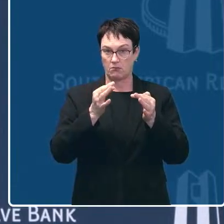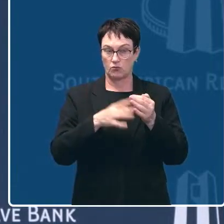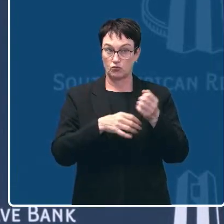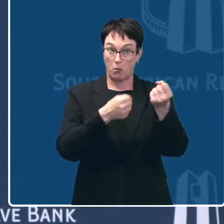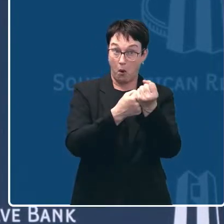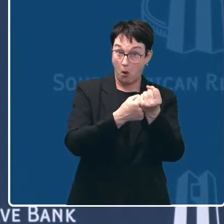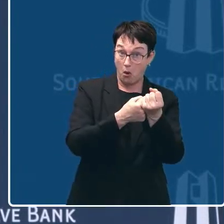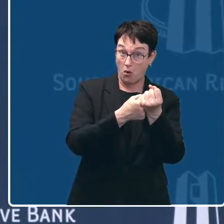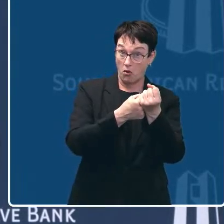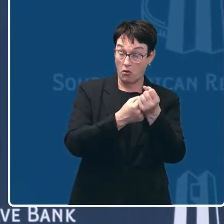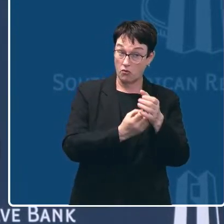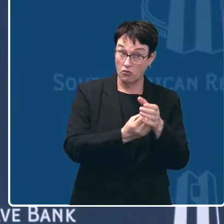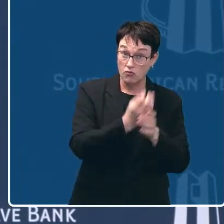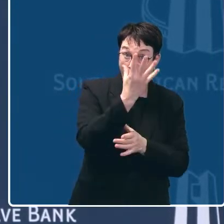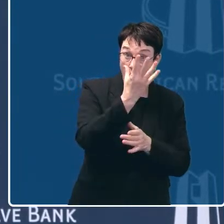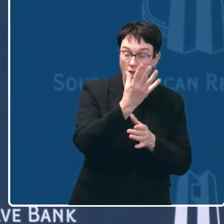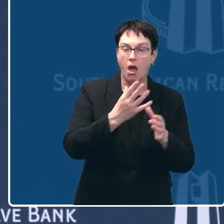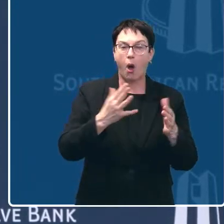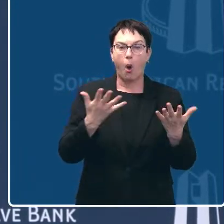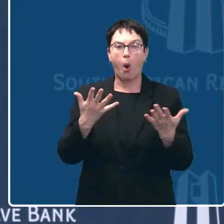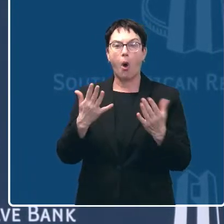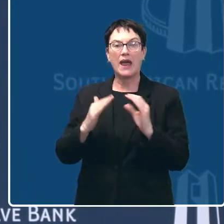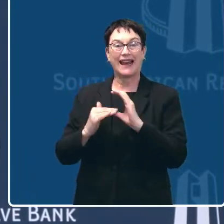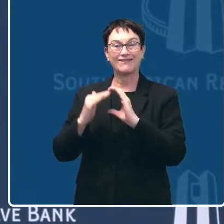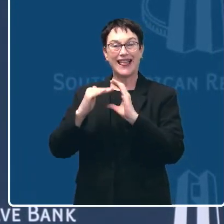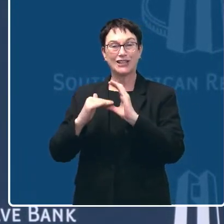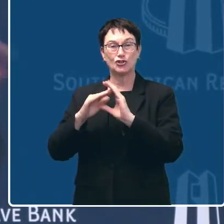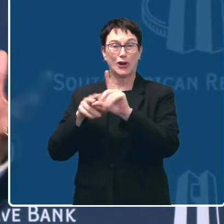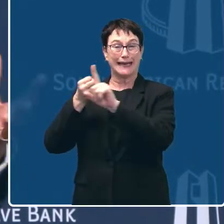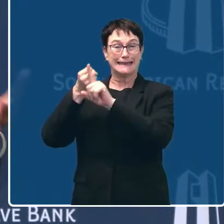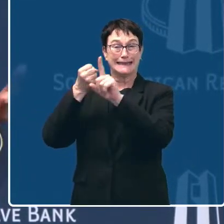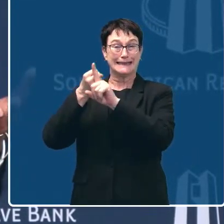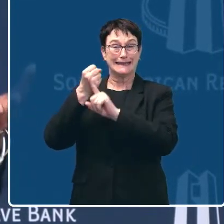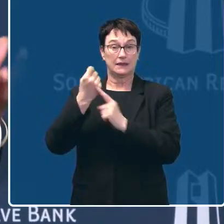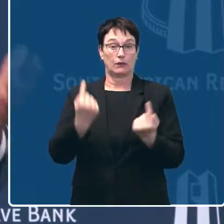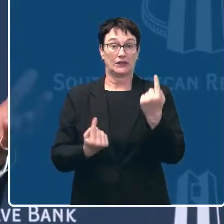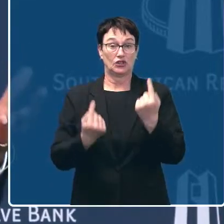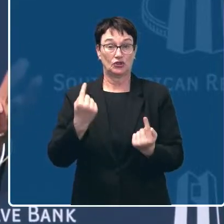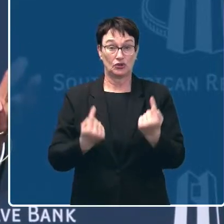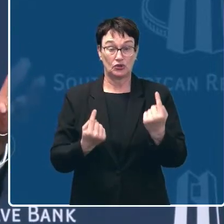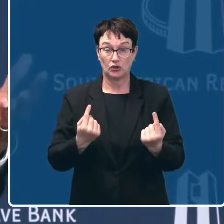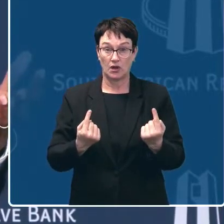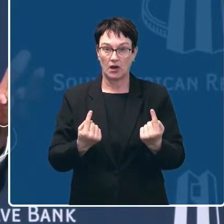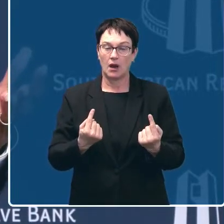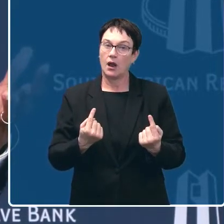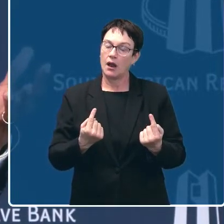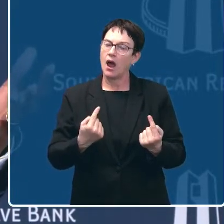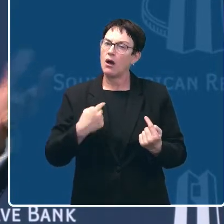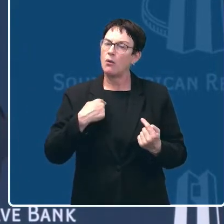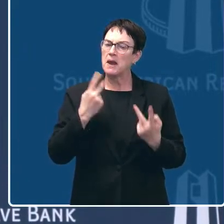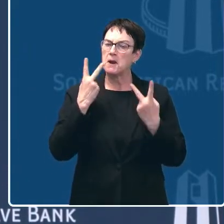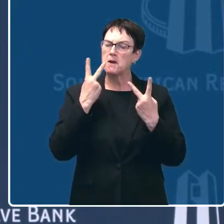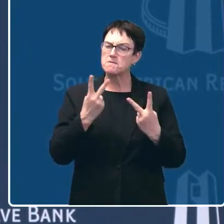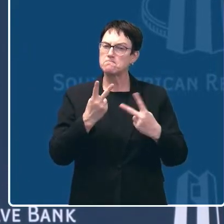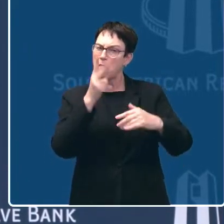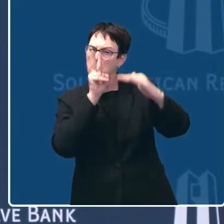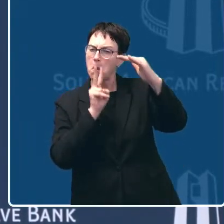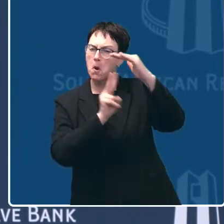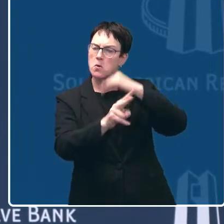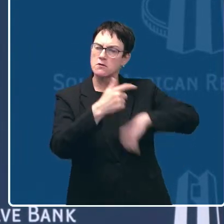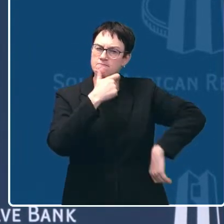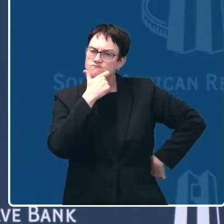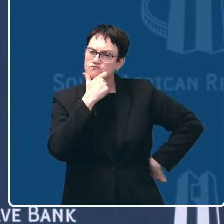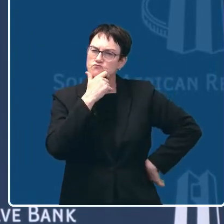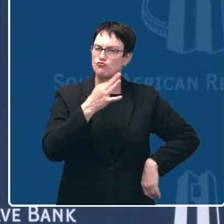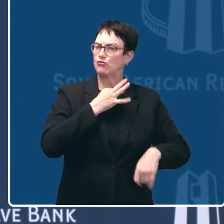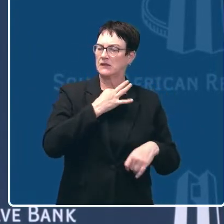or to fight inflation. Well, we have assessed the risks to the outlook. We expect